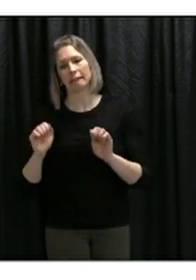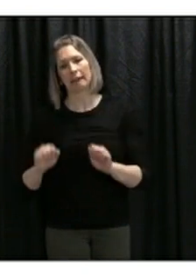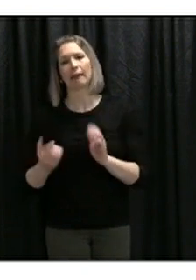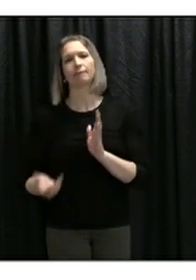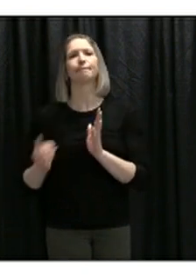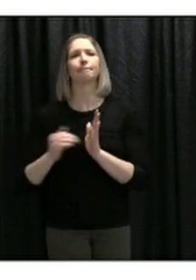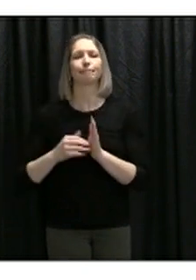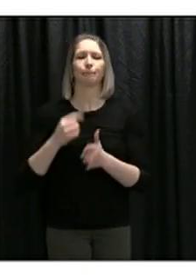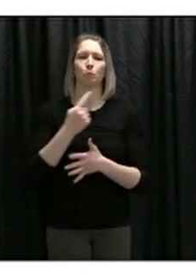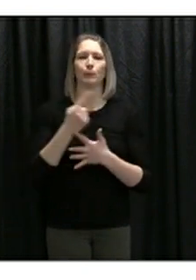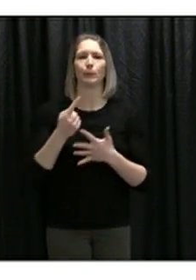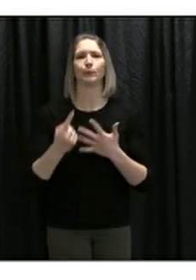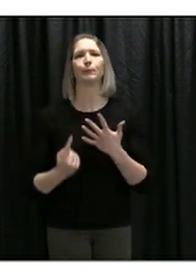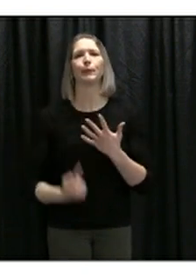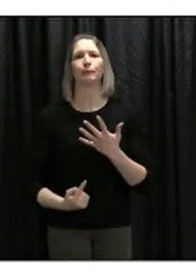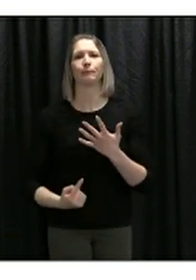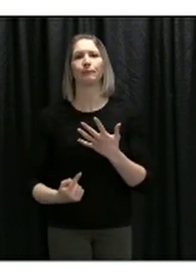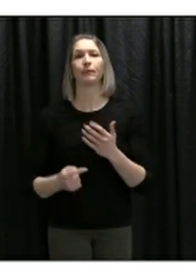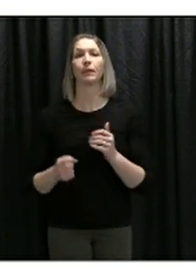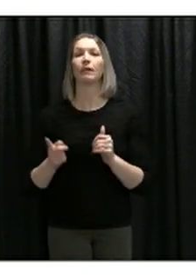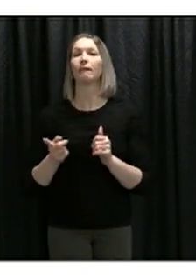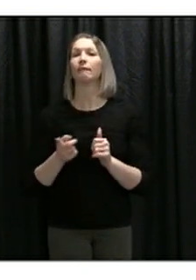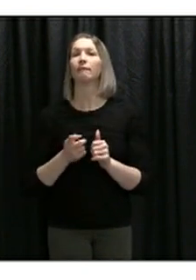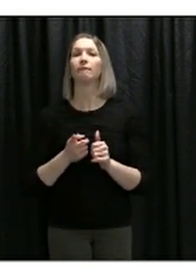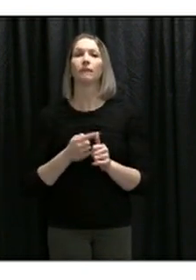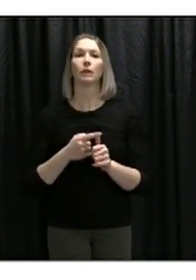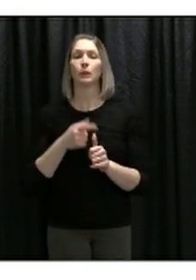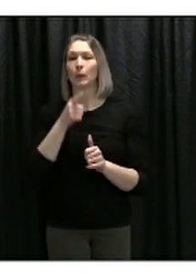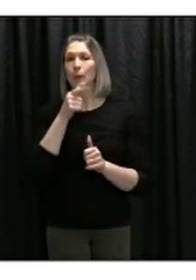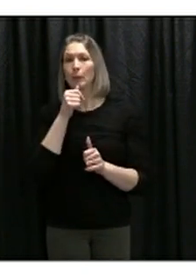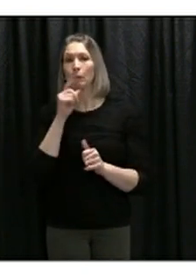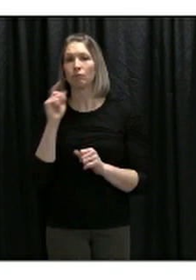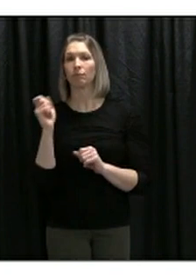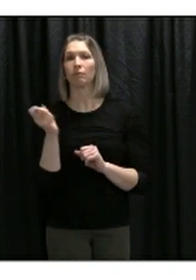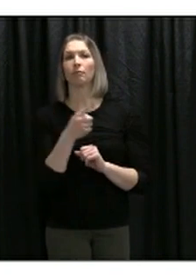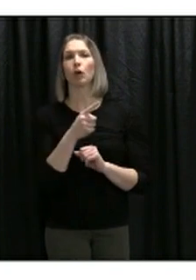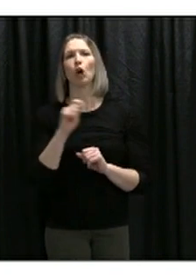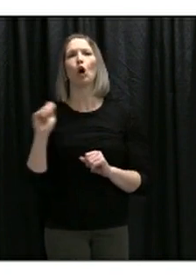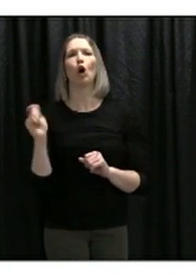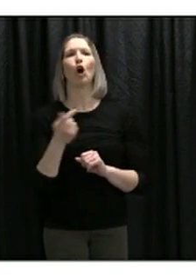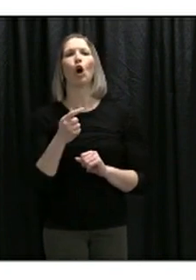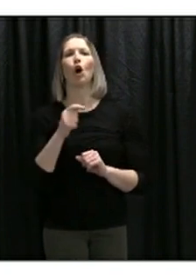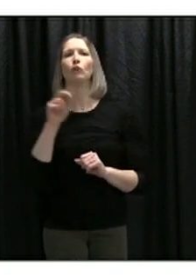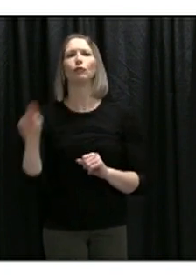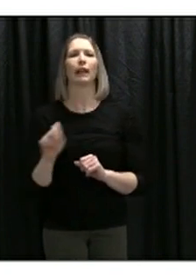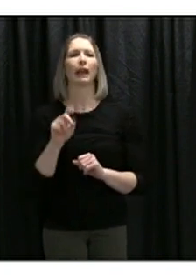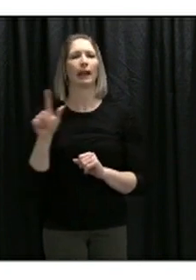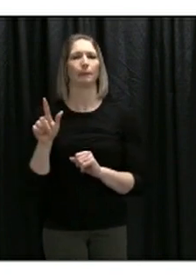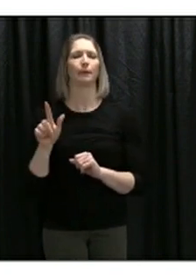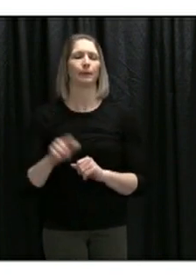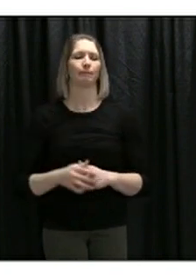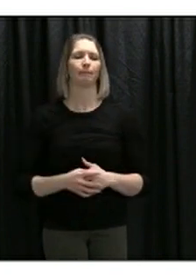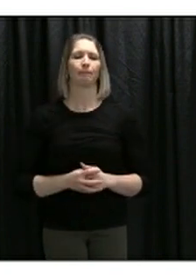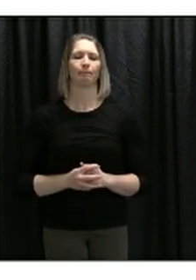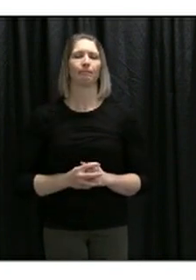emailed. Our first questions today are from Elizabeth Whitten of All Newfoundland and Labrador. Please go ahead.